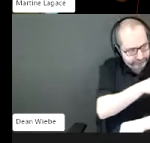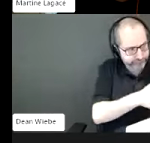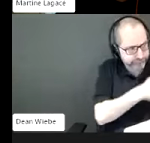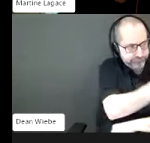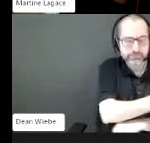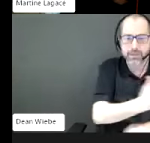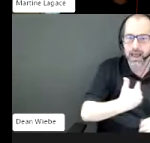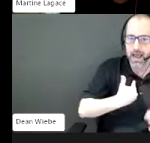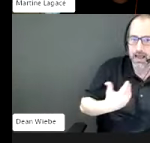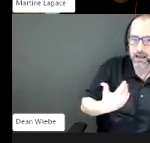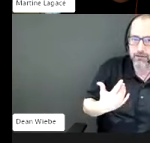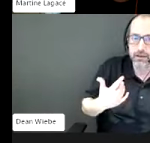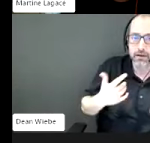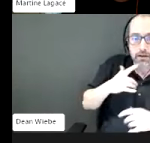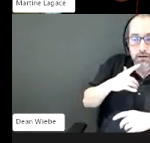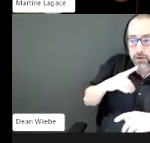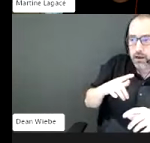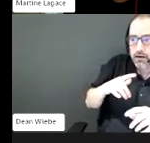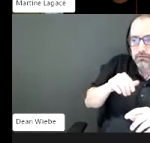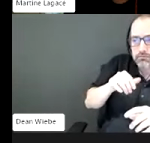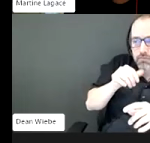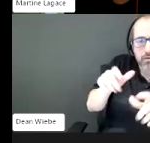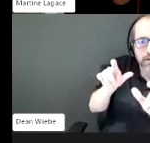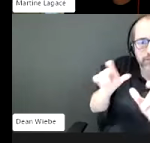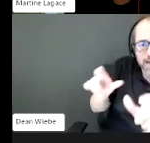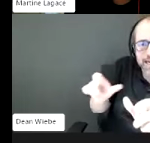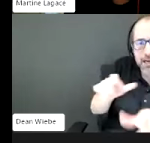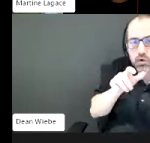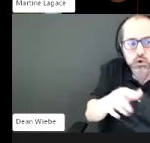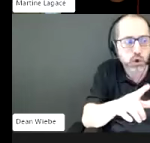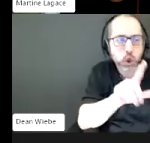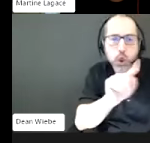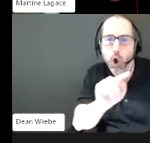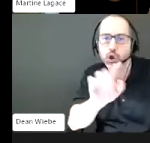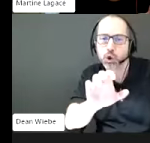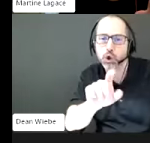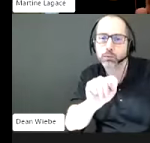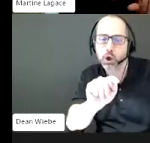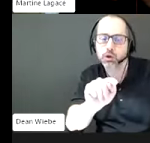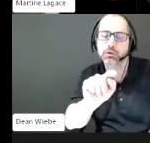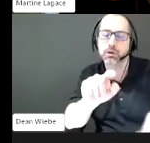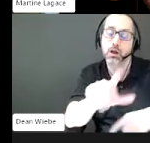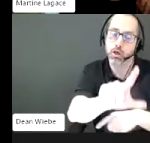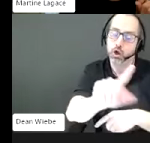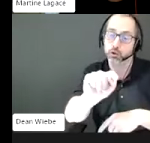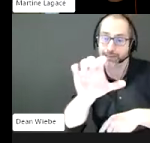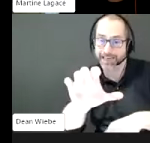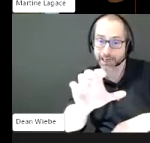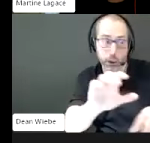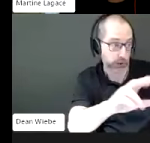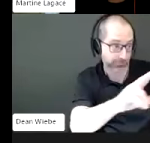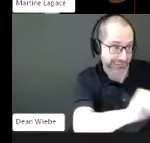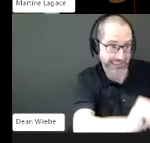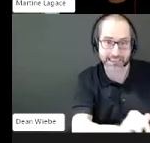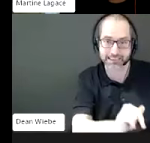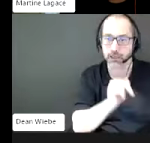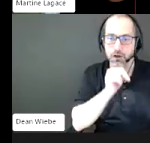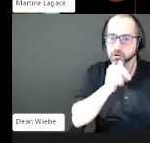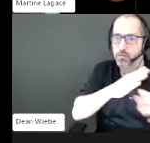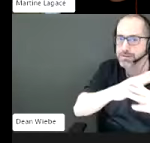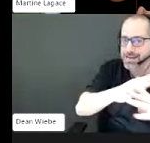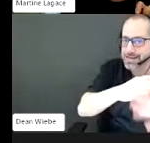bit more fragile and vulnerable and living in long-term care facilities. So once again, that for us, it prompted us the question